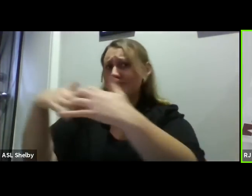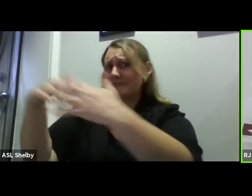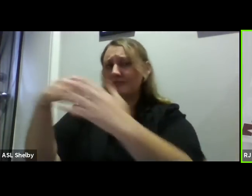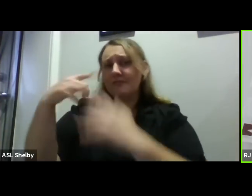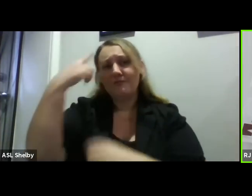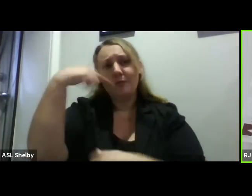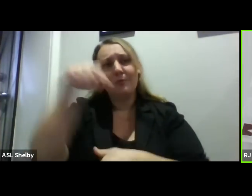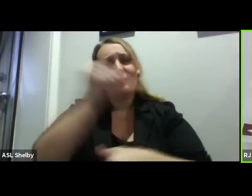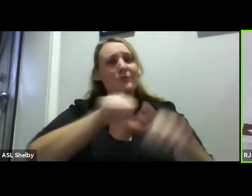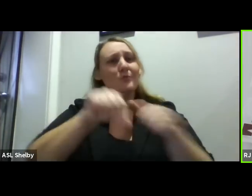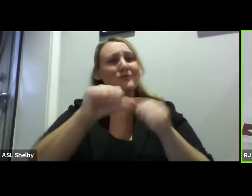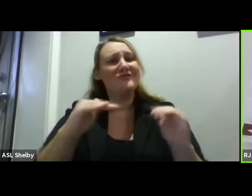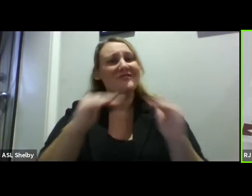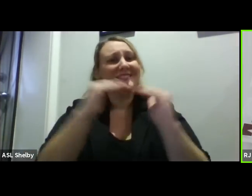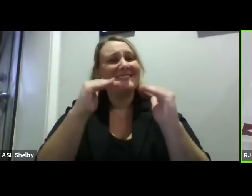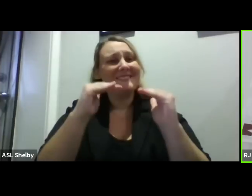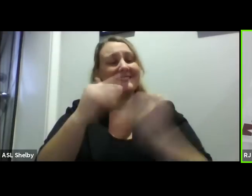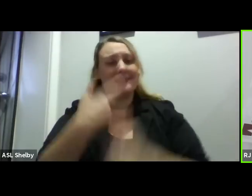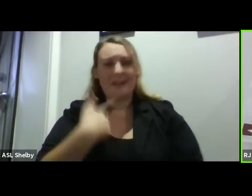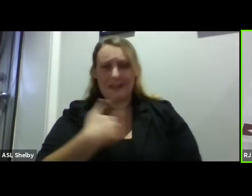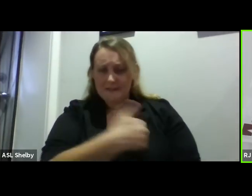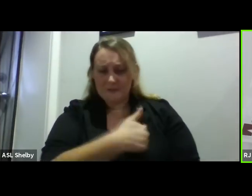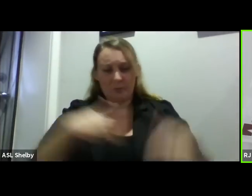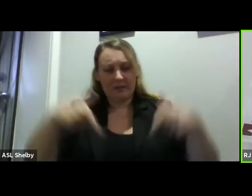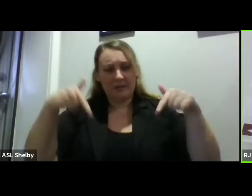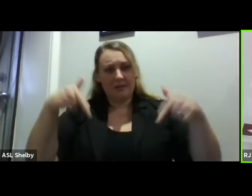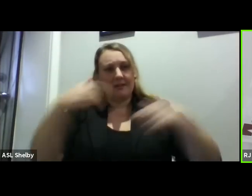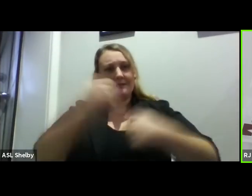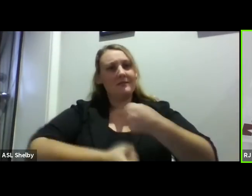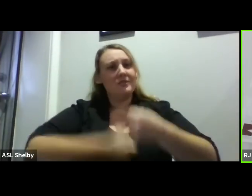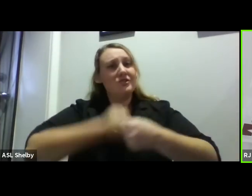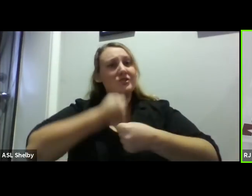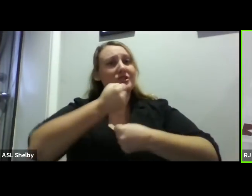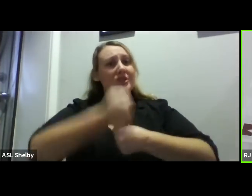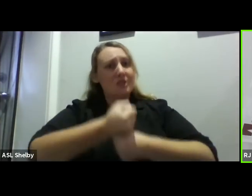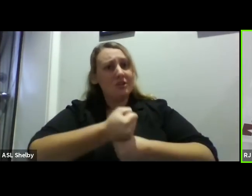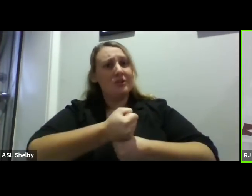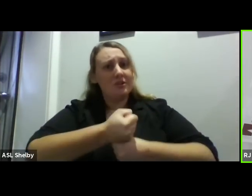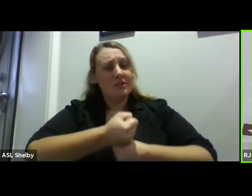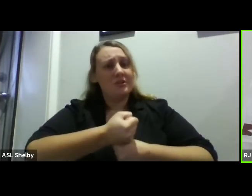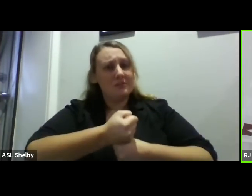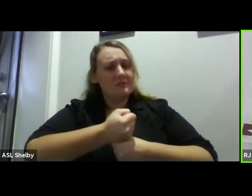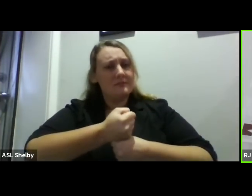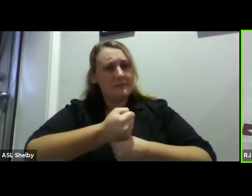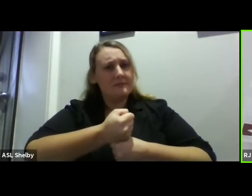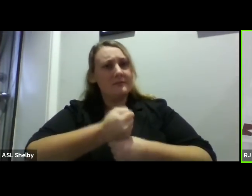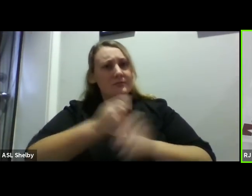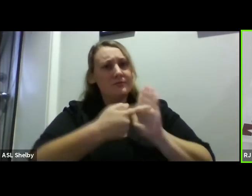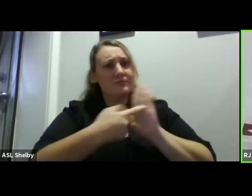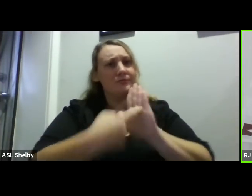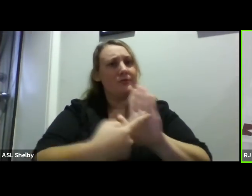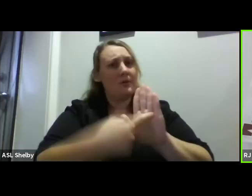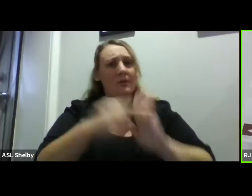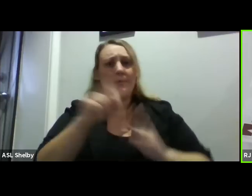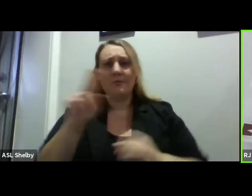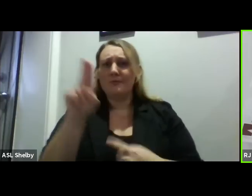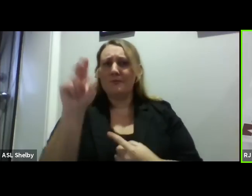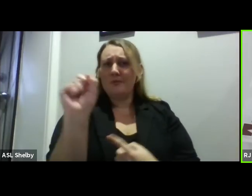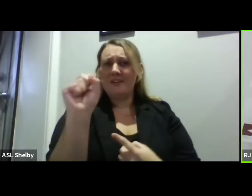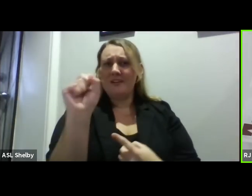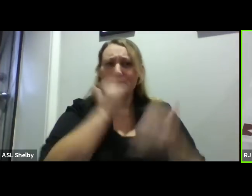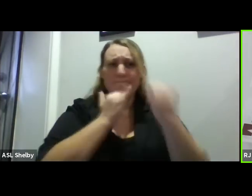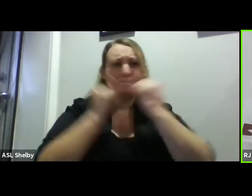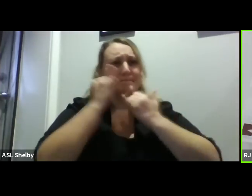the United States out this year during its universal periodic review of its human